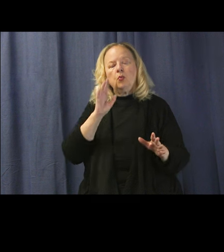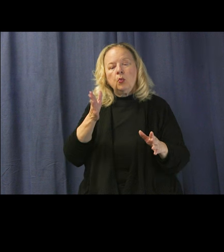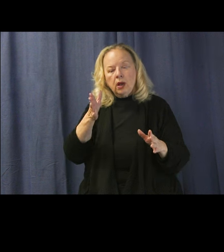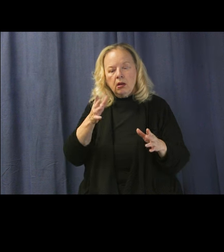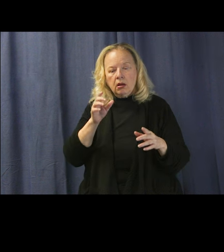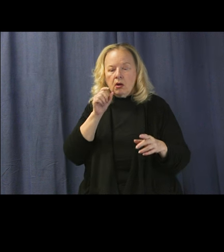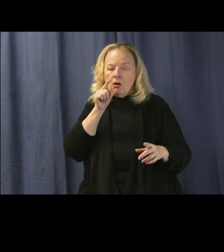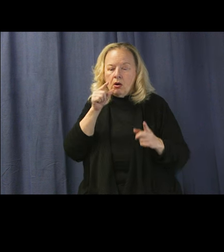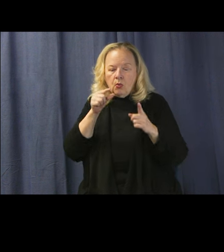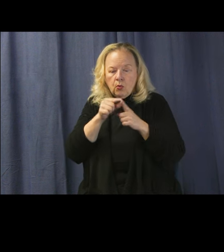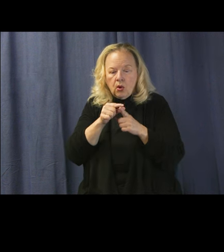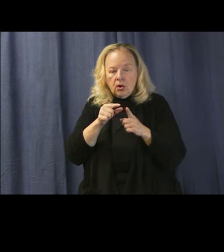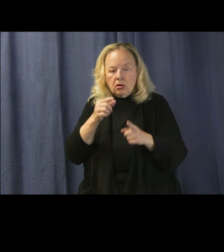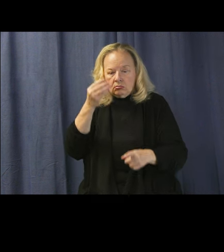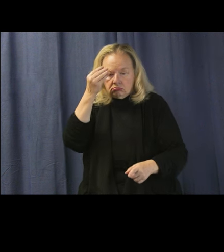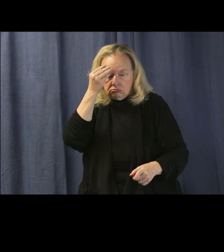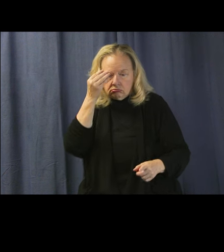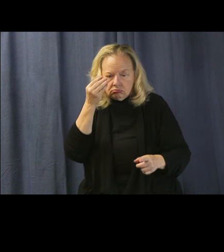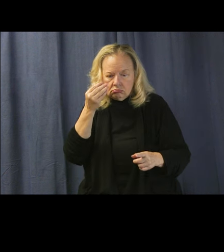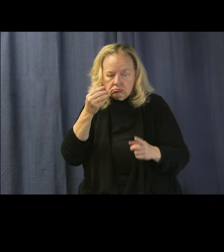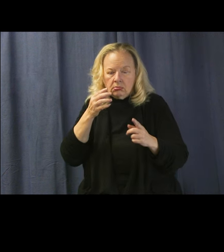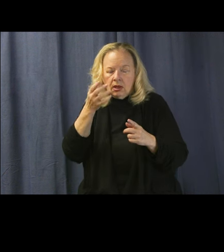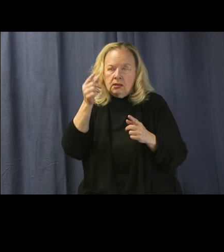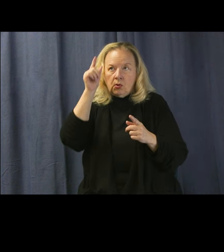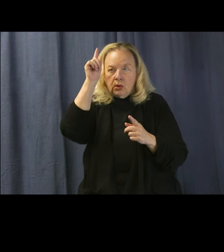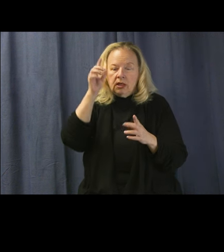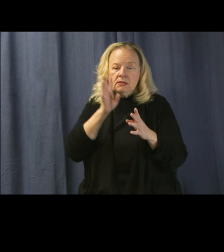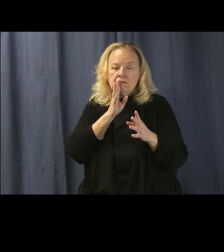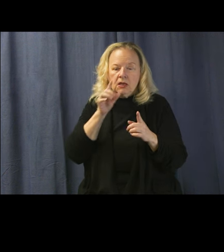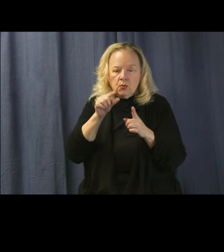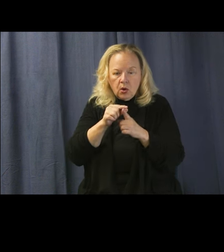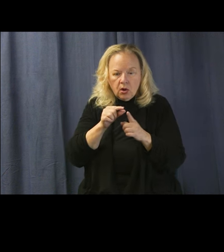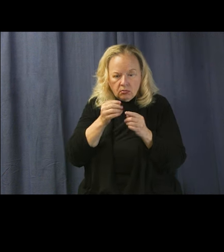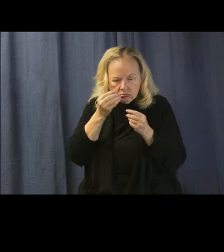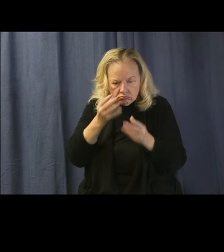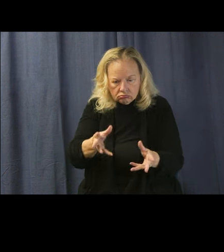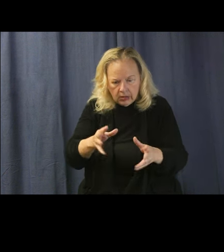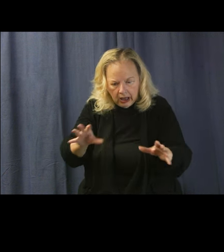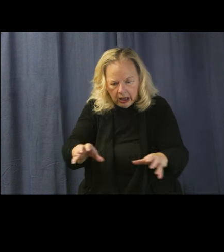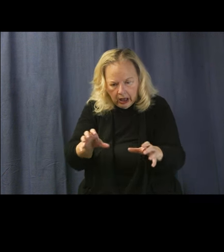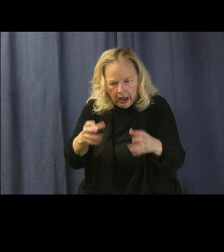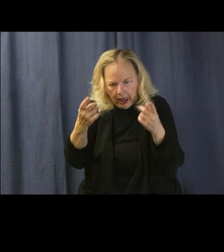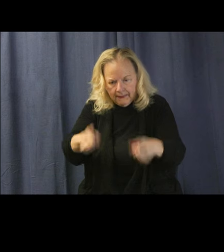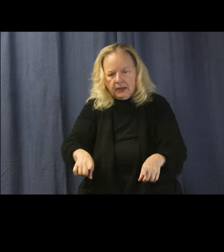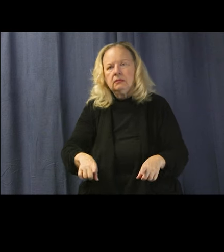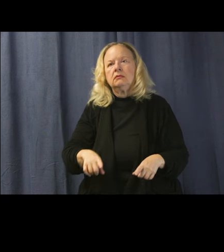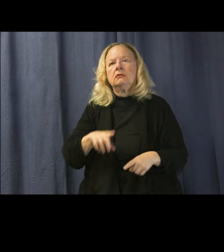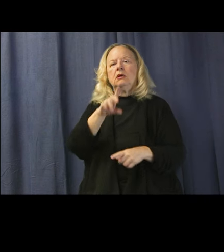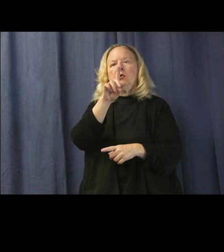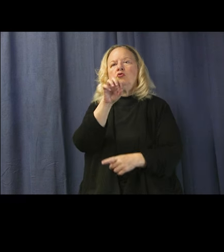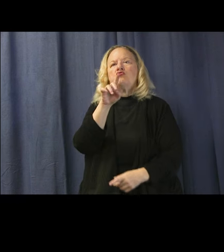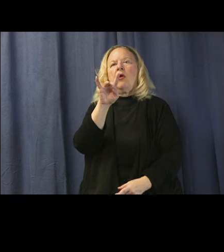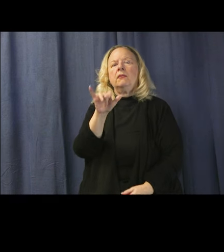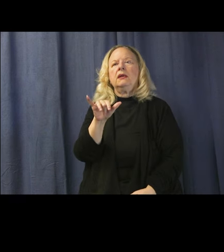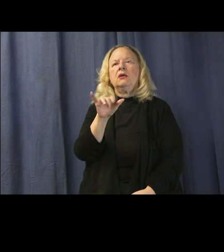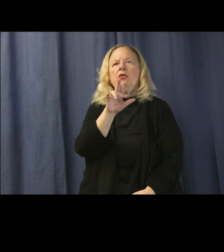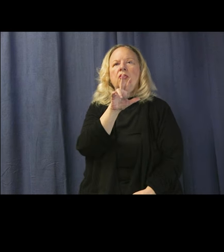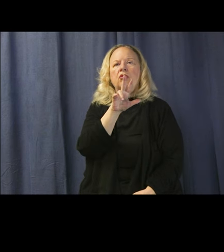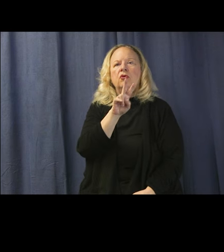that which I please. Okay, now watch as this unfolds. Look at Deuteronomy 32, verse